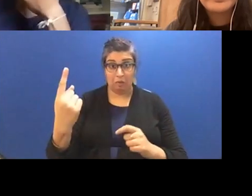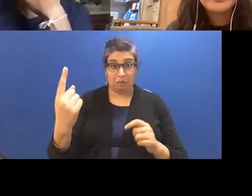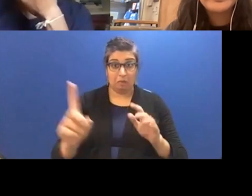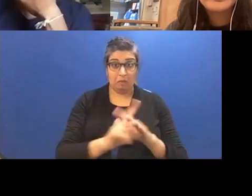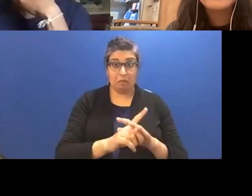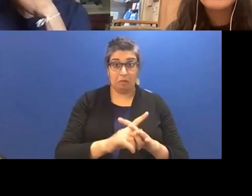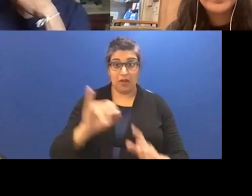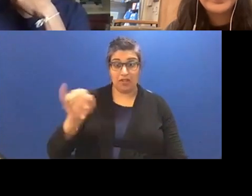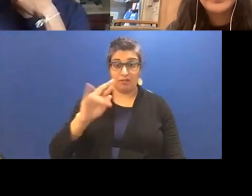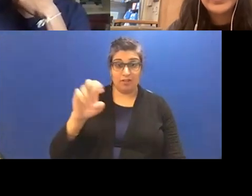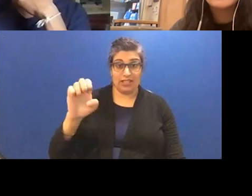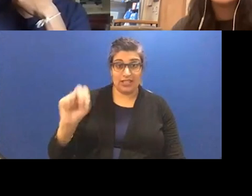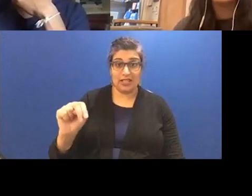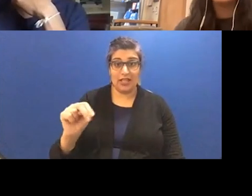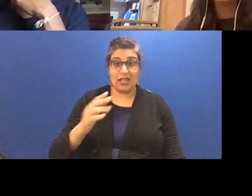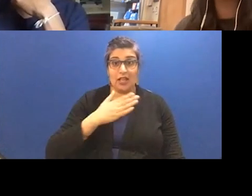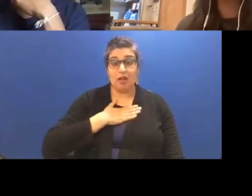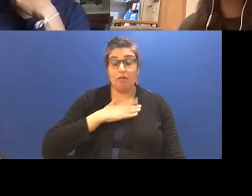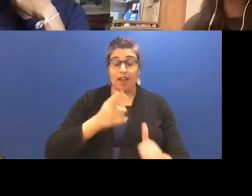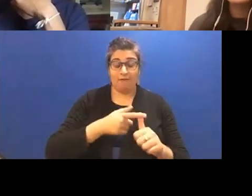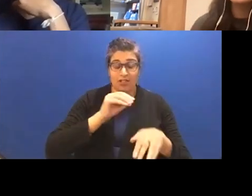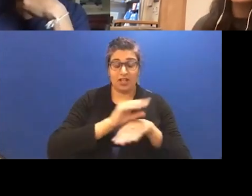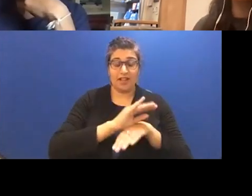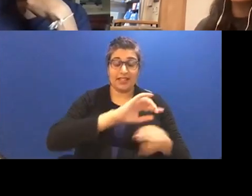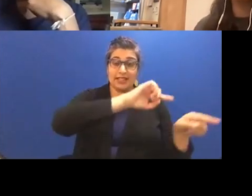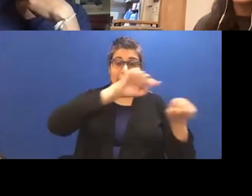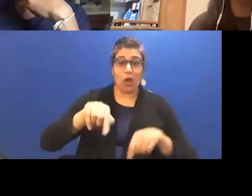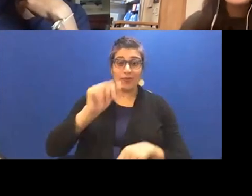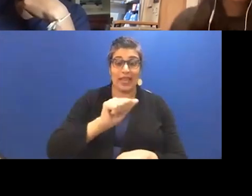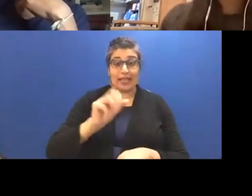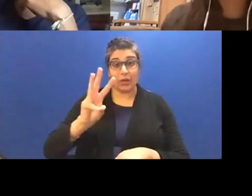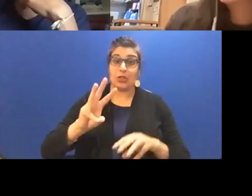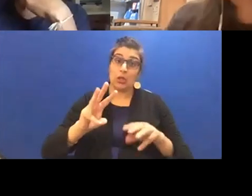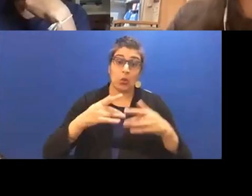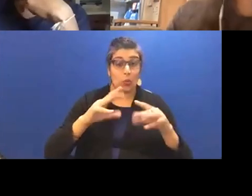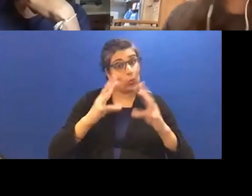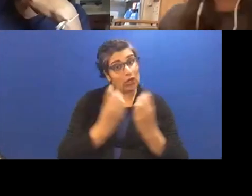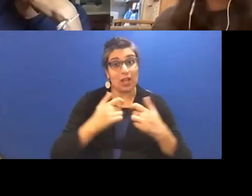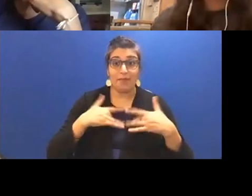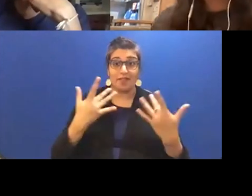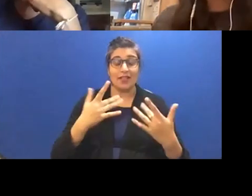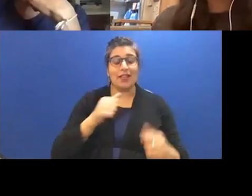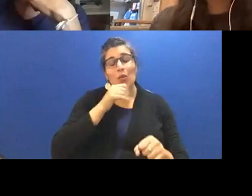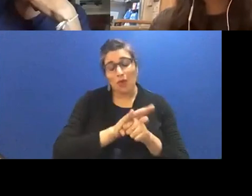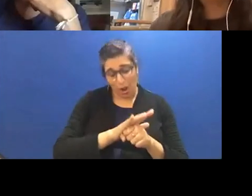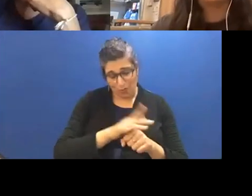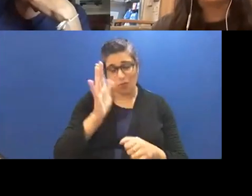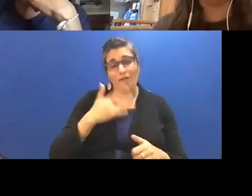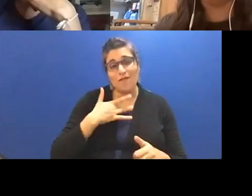My first piece of advice would be to come to Asian American Writers Workshop events. Great. Because I promise you, you will feel like you